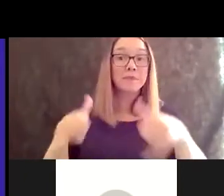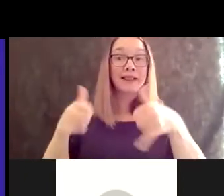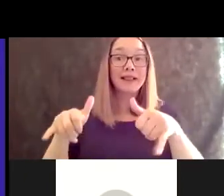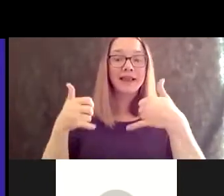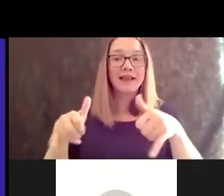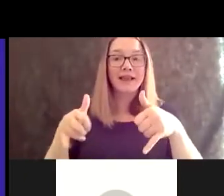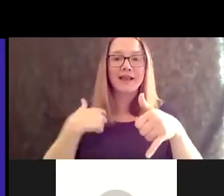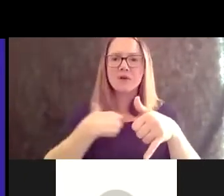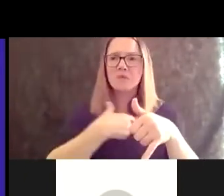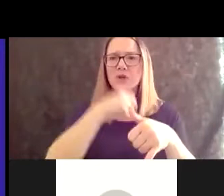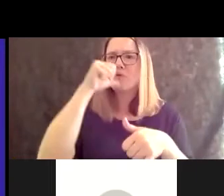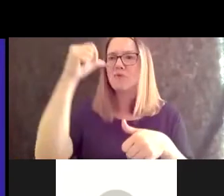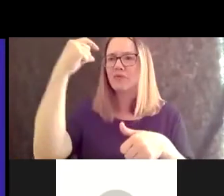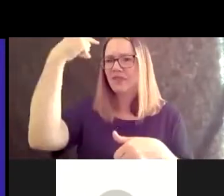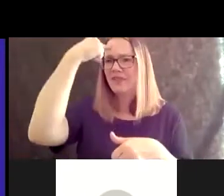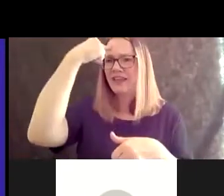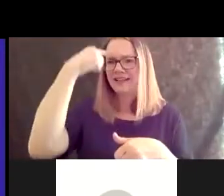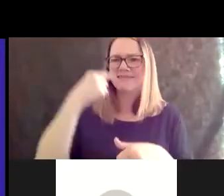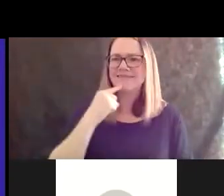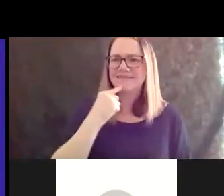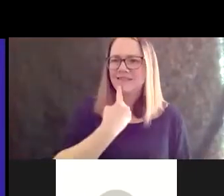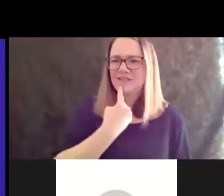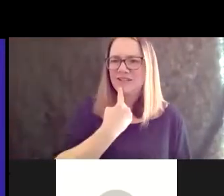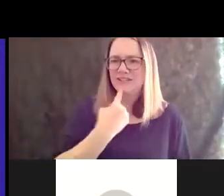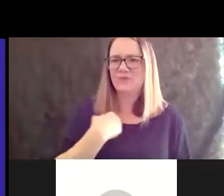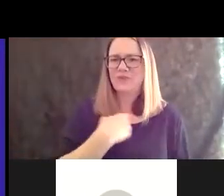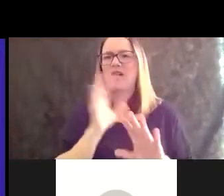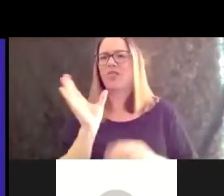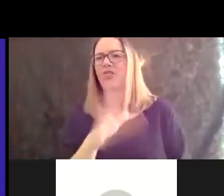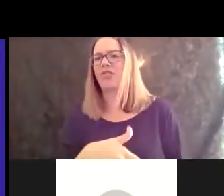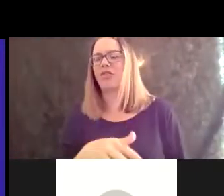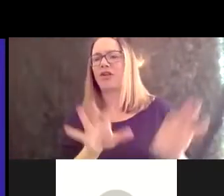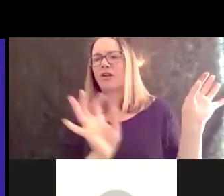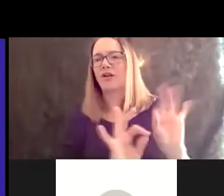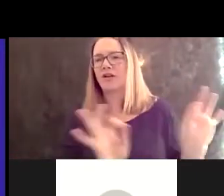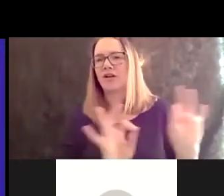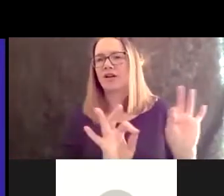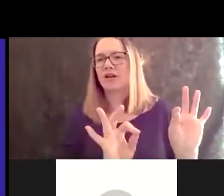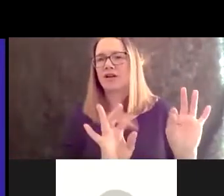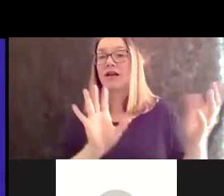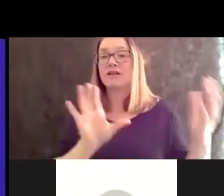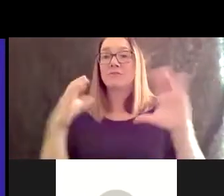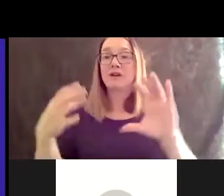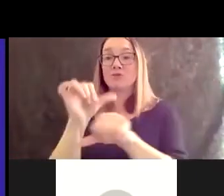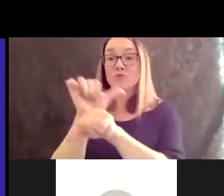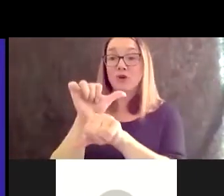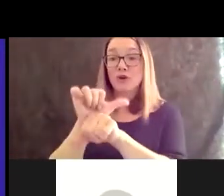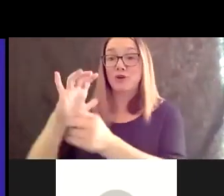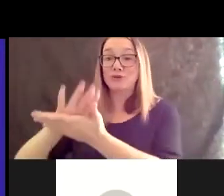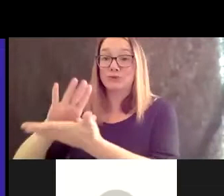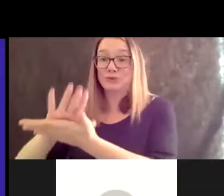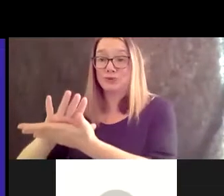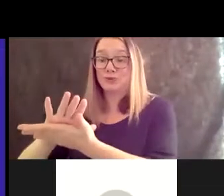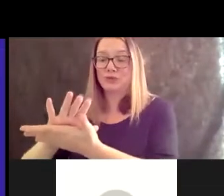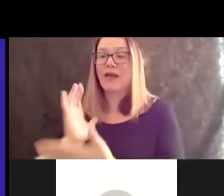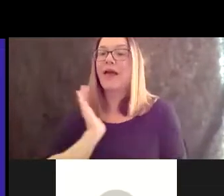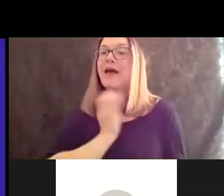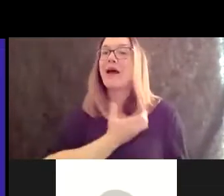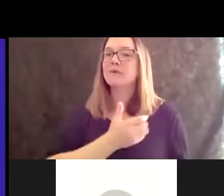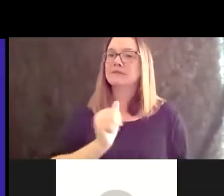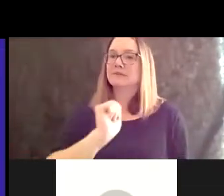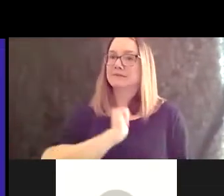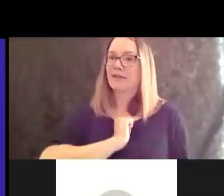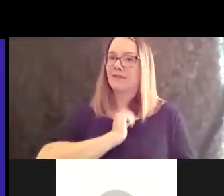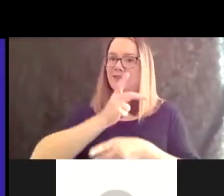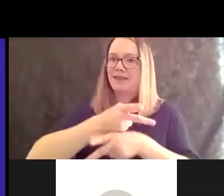do a meeting or something work-related or school-related. And our self-care is very important to making